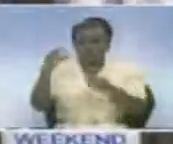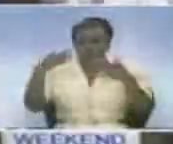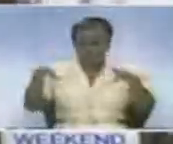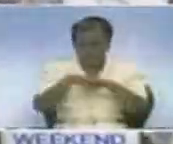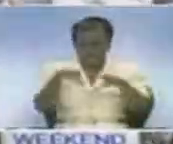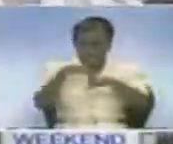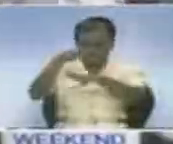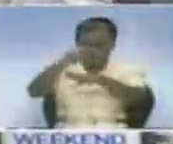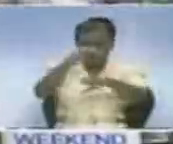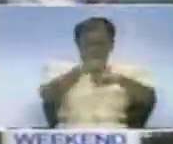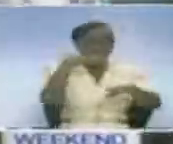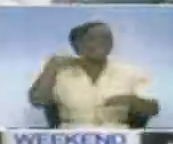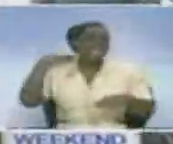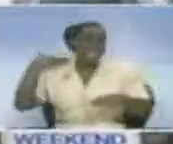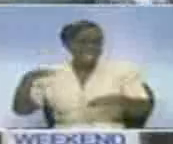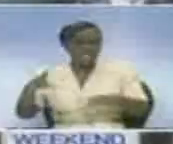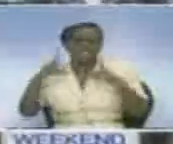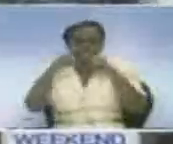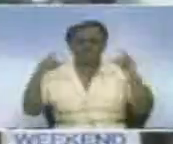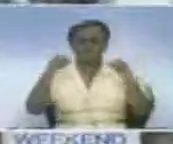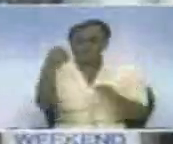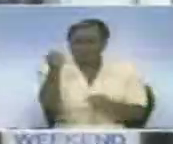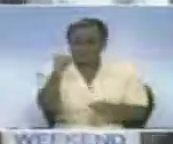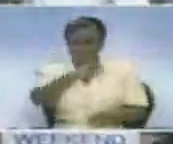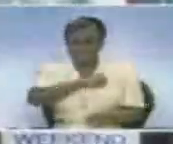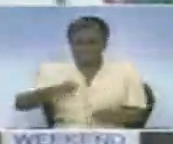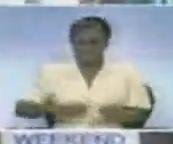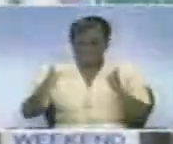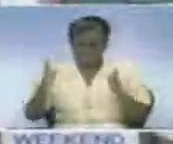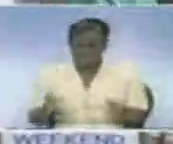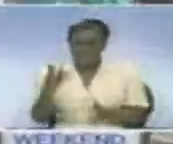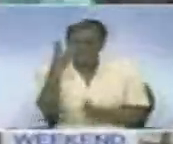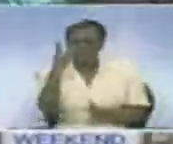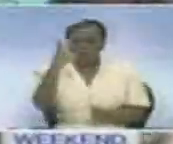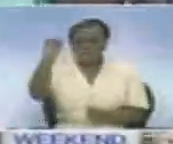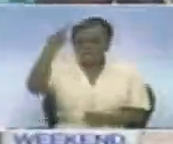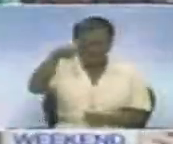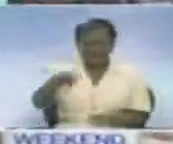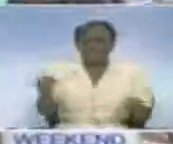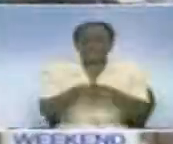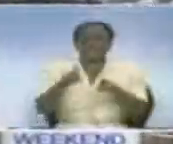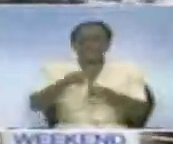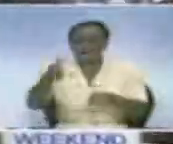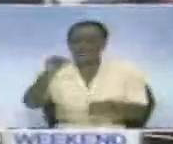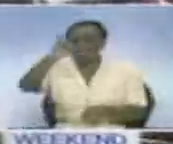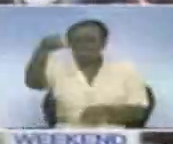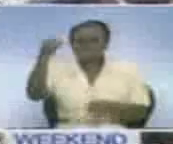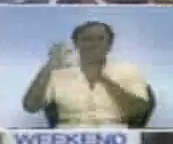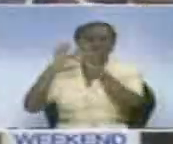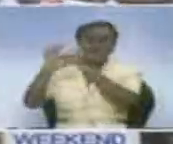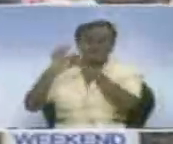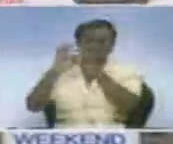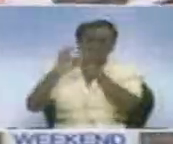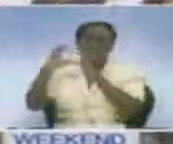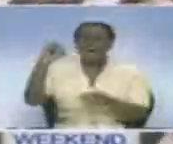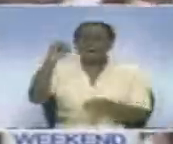speech. Among them are 5 senators, 4 MPs and 1 woman representative, along 3 others from the Jubilee Alliance. The court